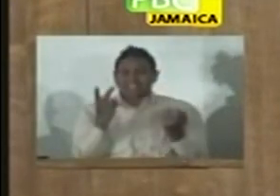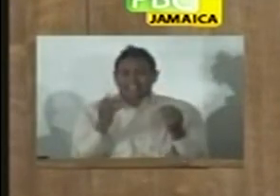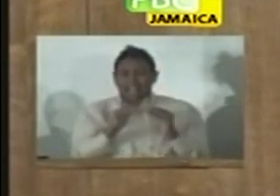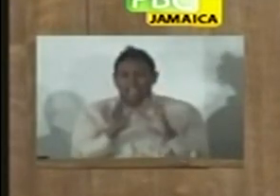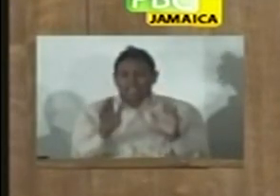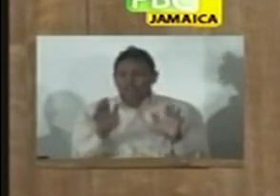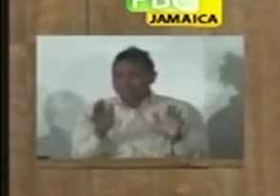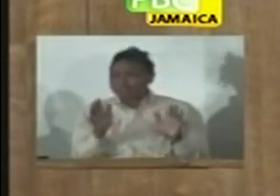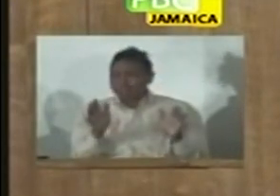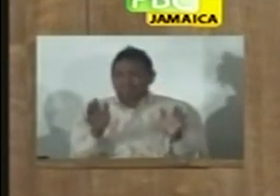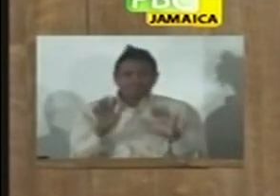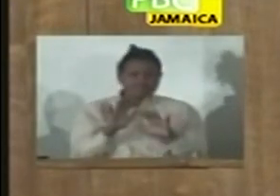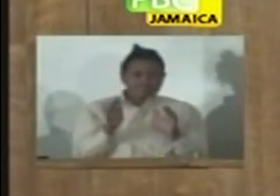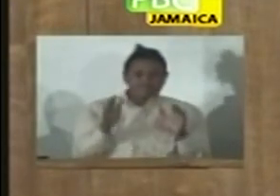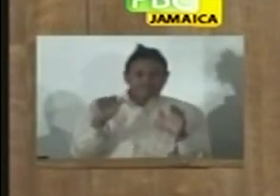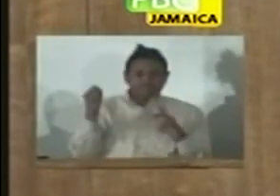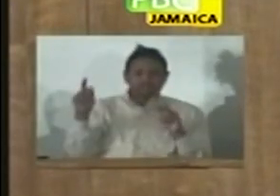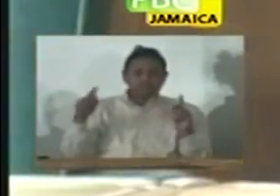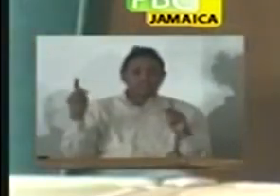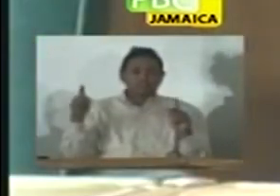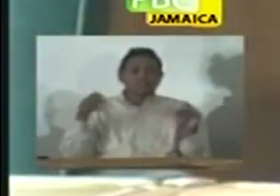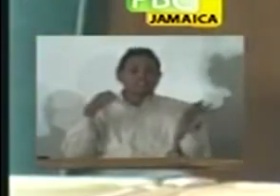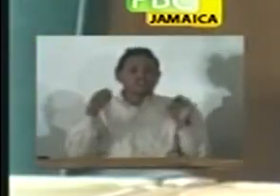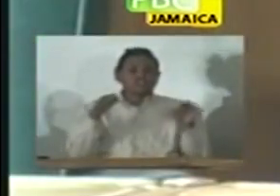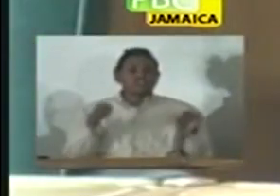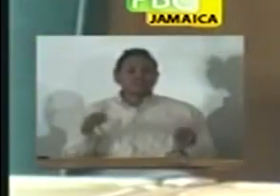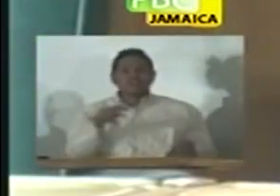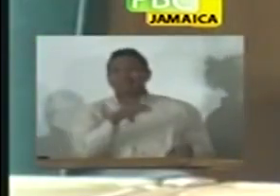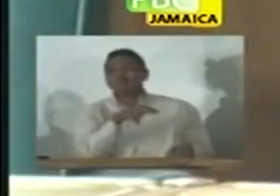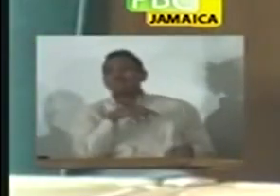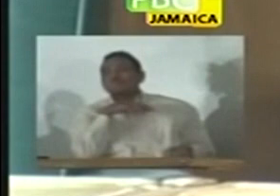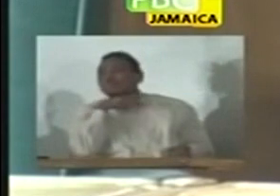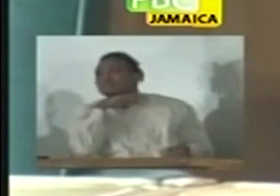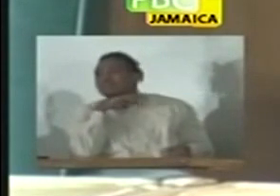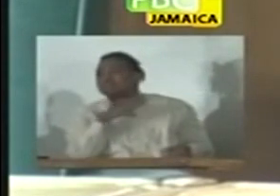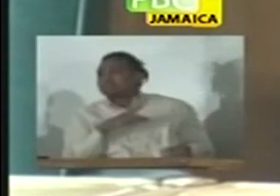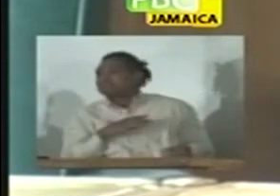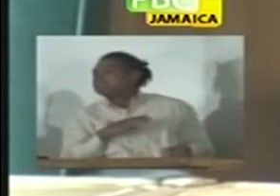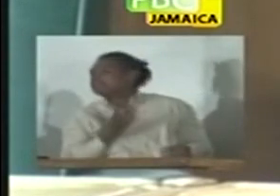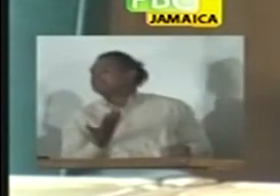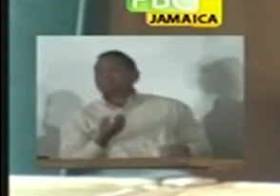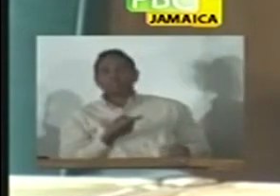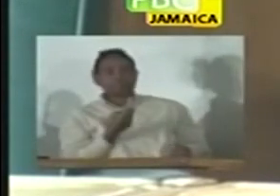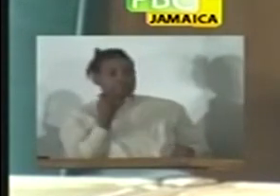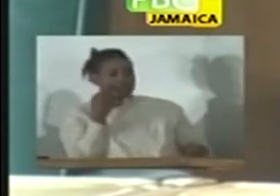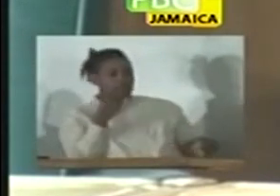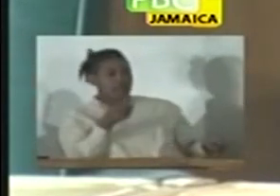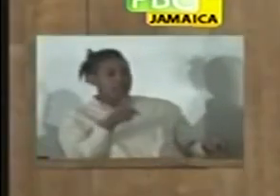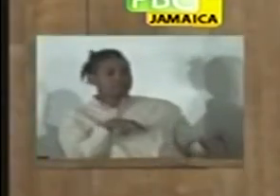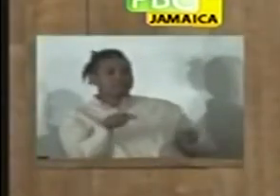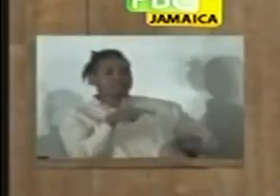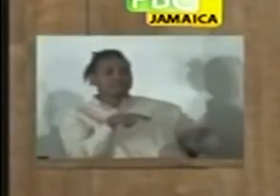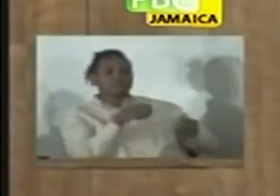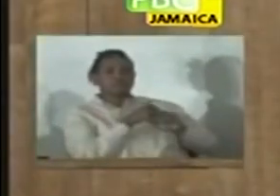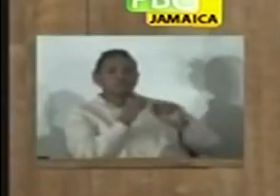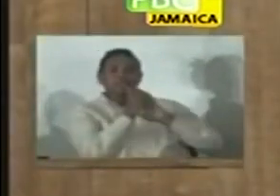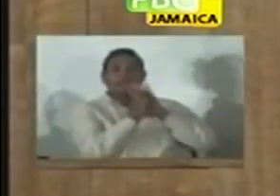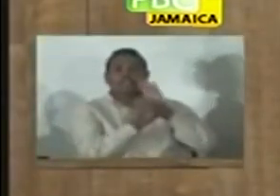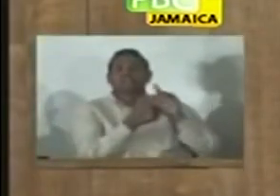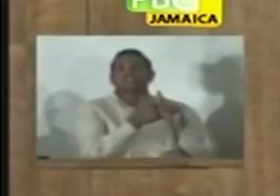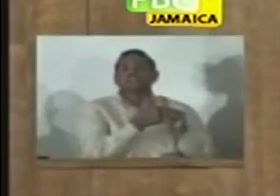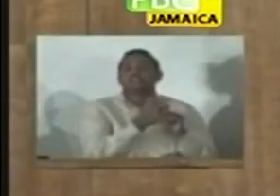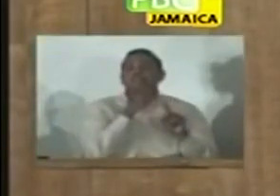has elsewhere been described as a cesspool of corruption that is taking place with an agency that